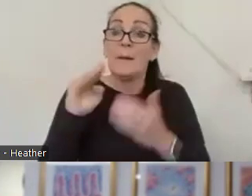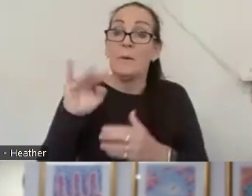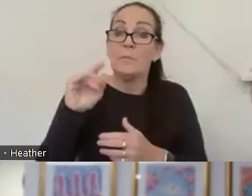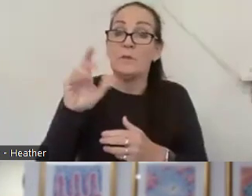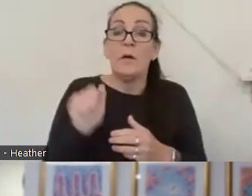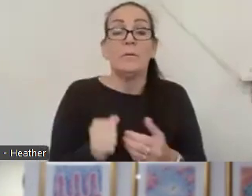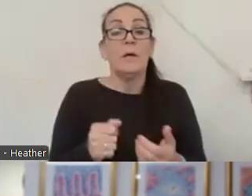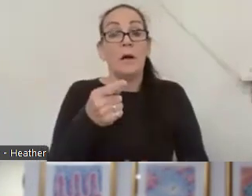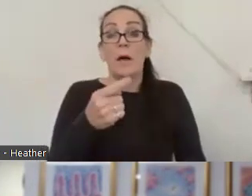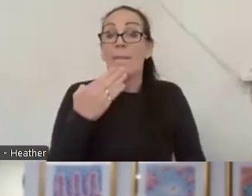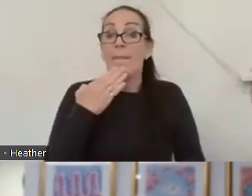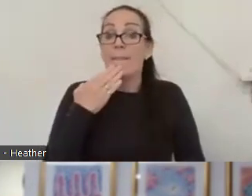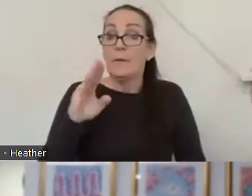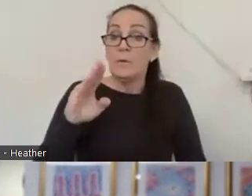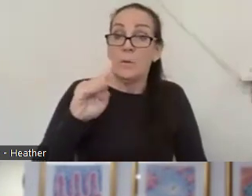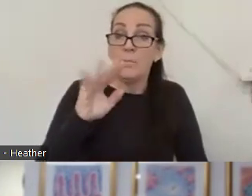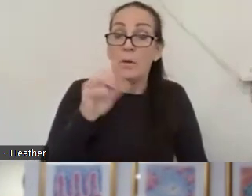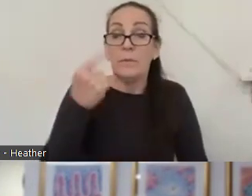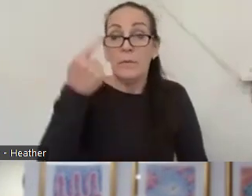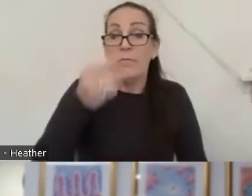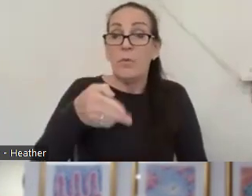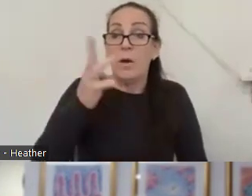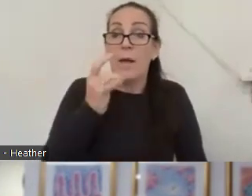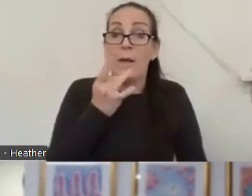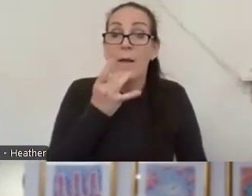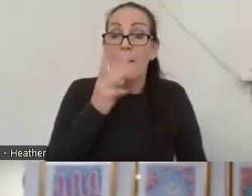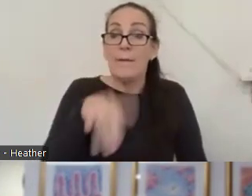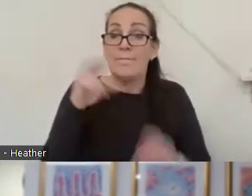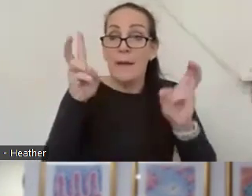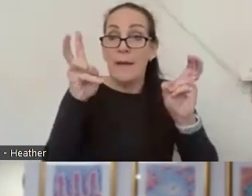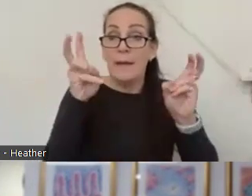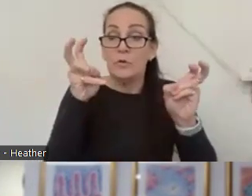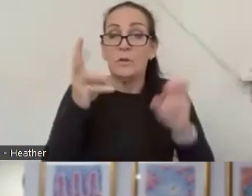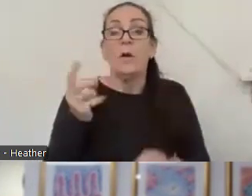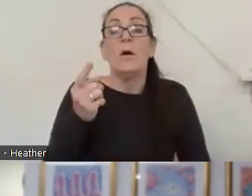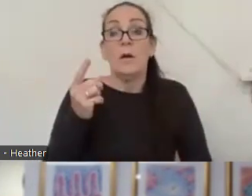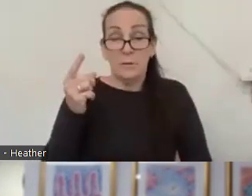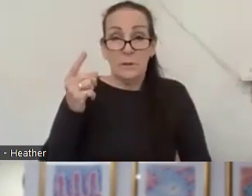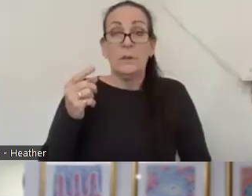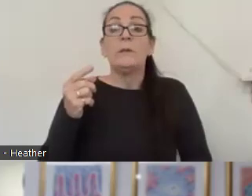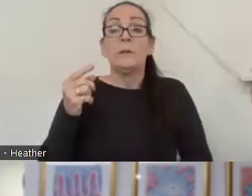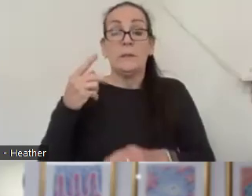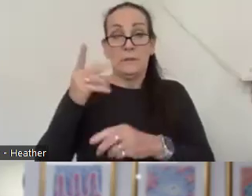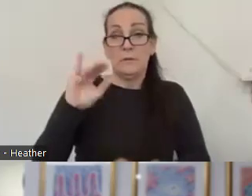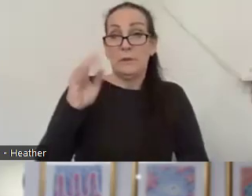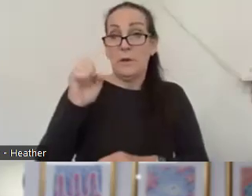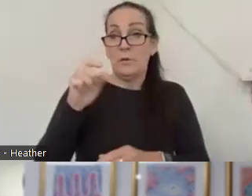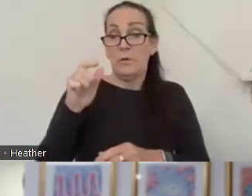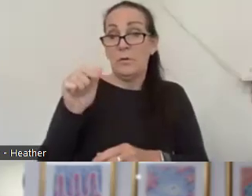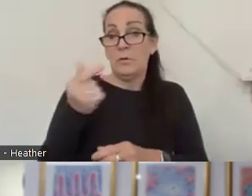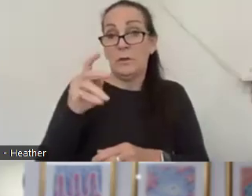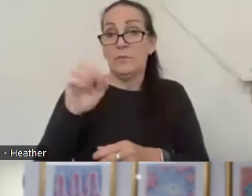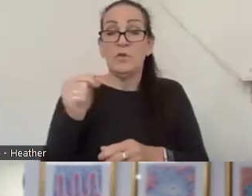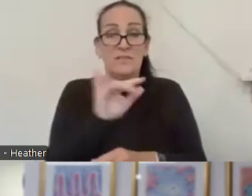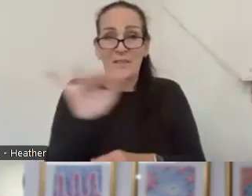Thank you, Barbara, for highlighting those issues, because caregivers like me are,